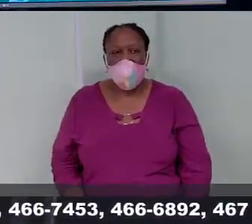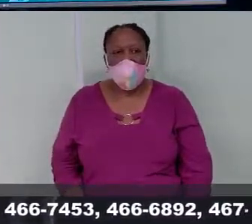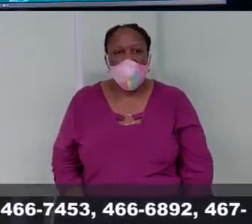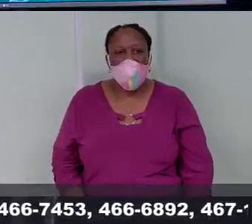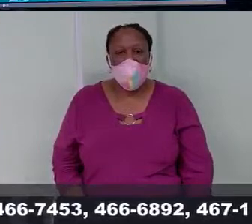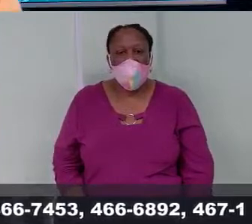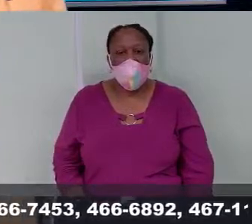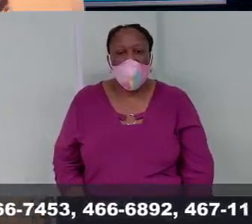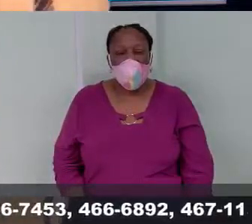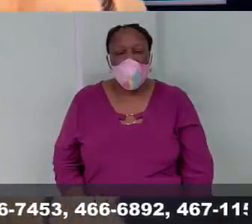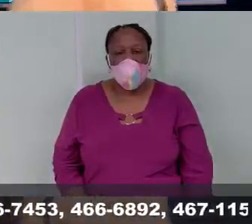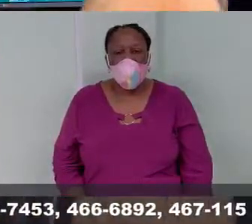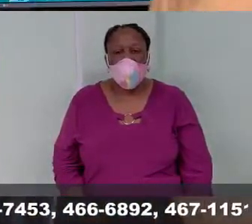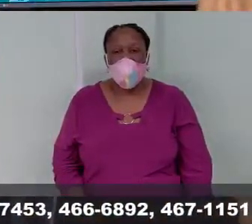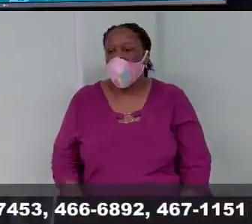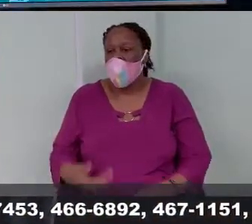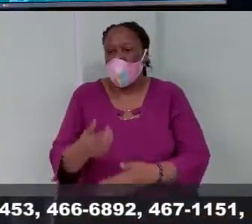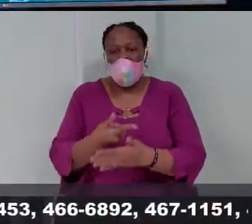quarantine.